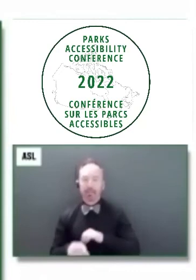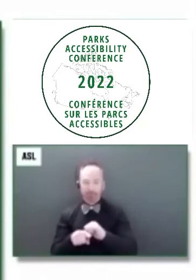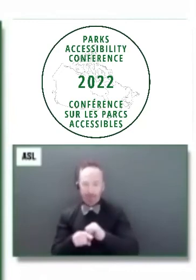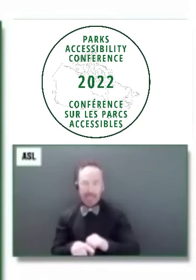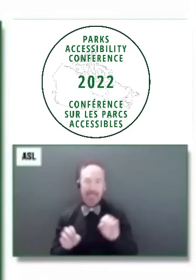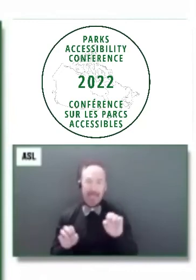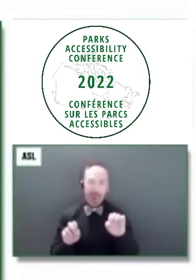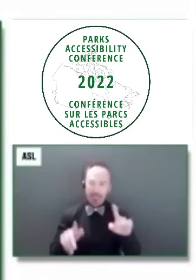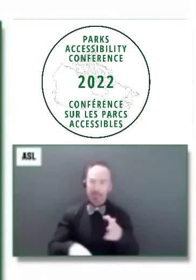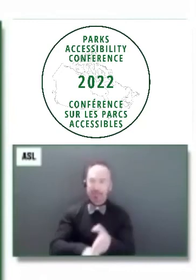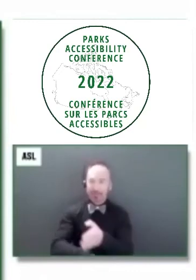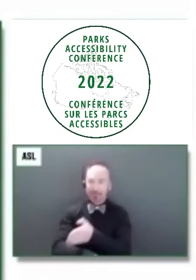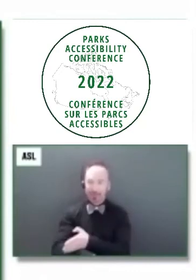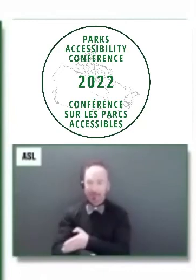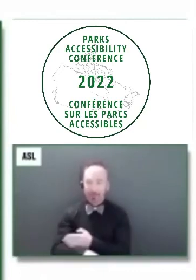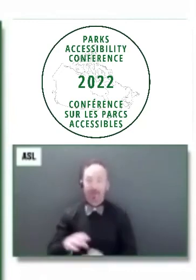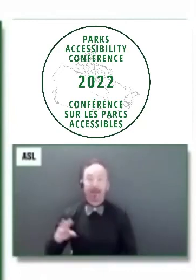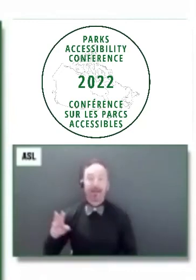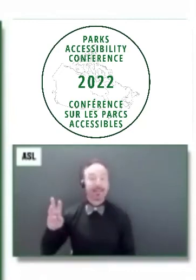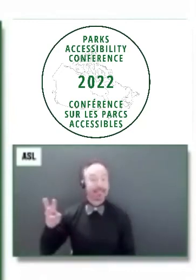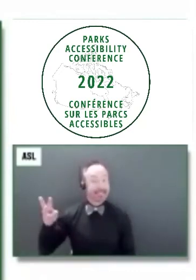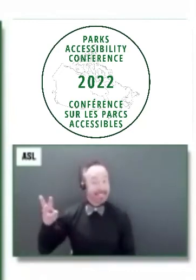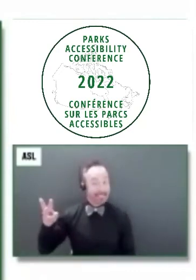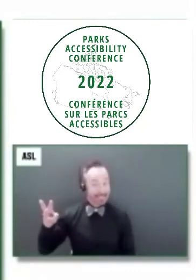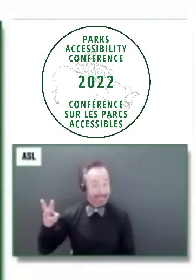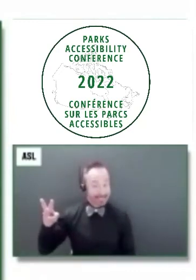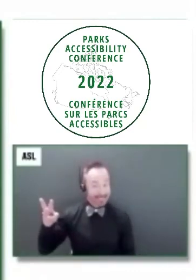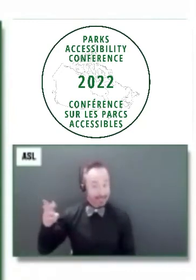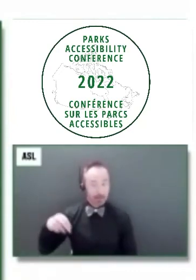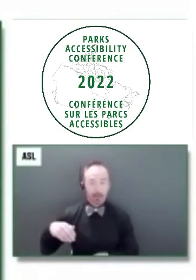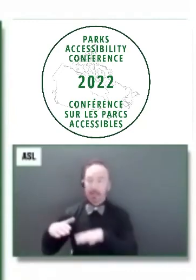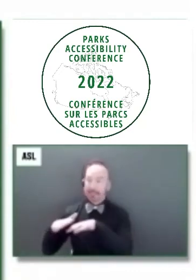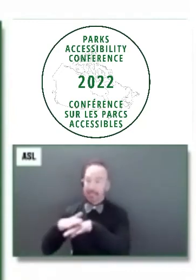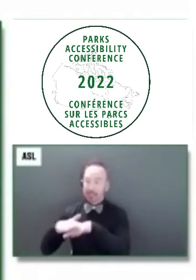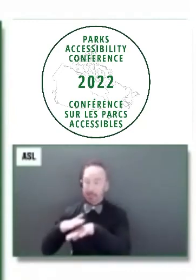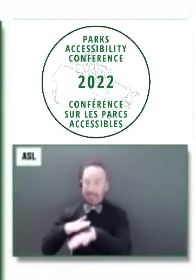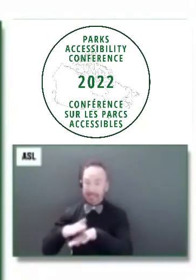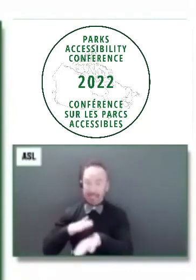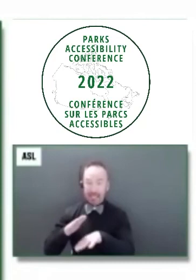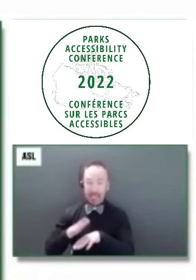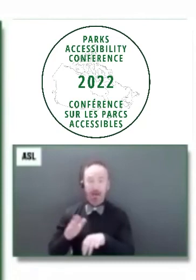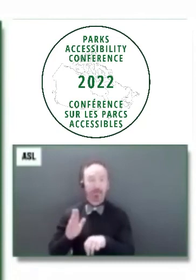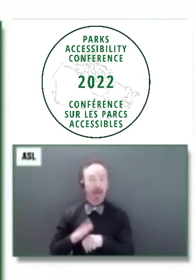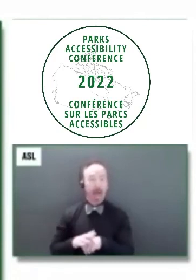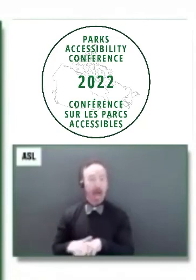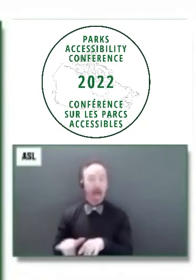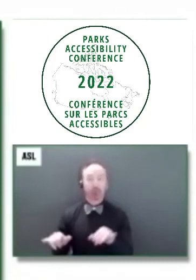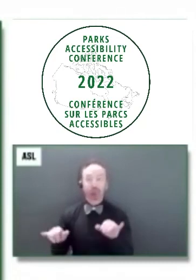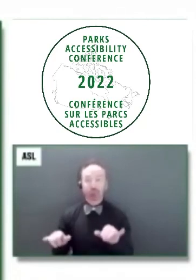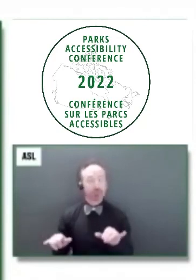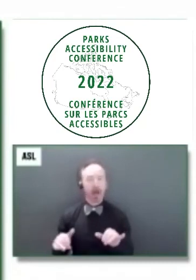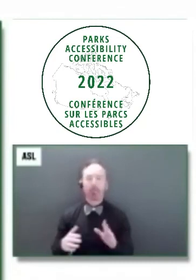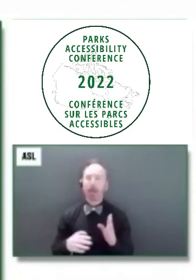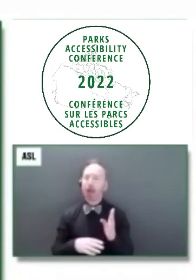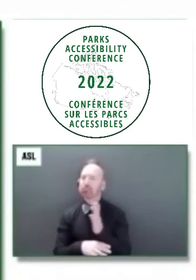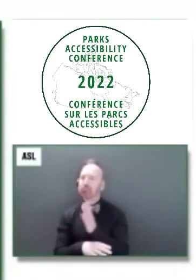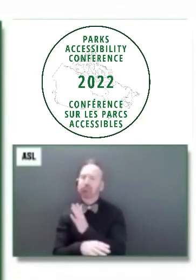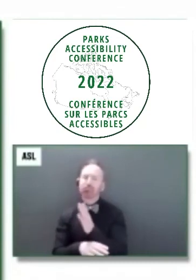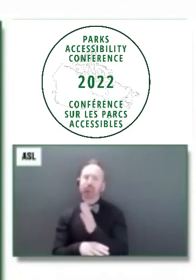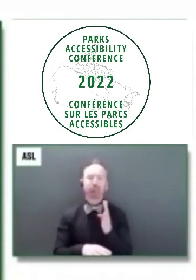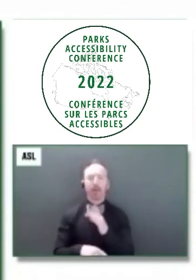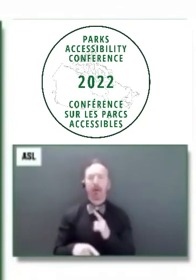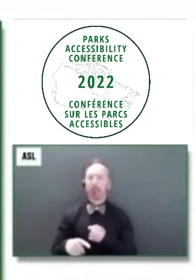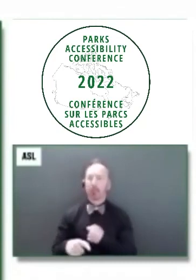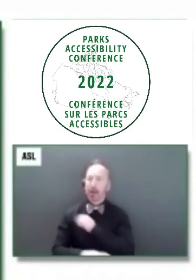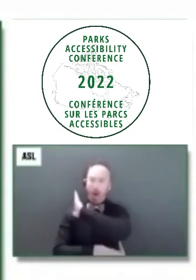Number 6, accessibility is a moving target. We can all do better. One of the